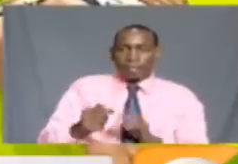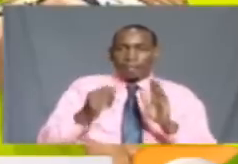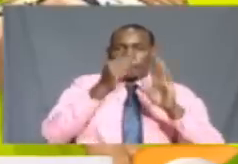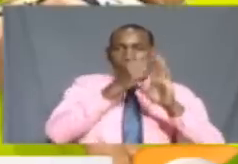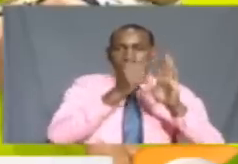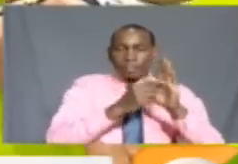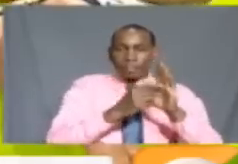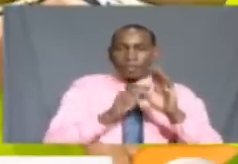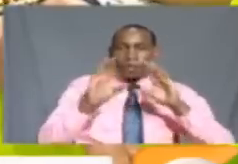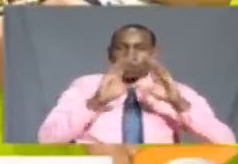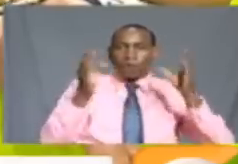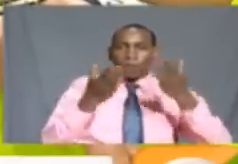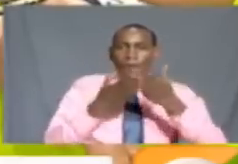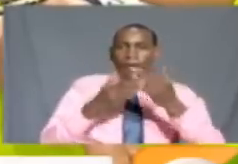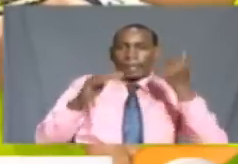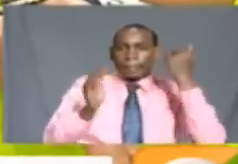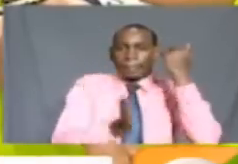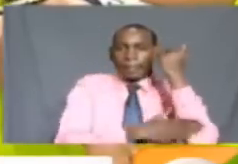world's worst judgment.